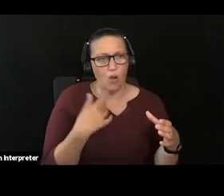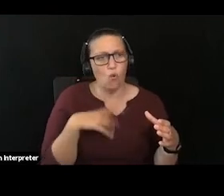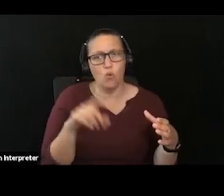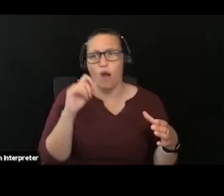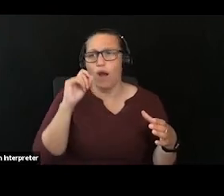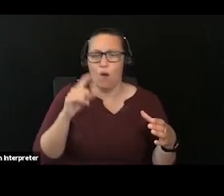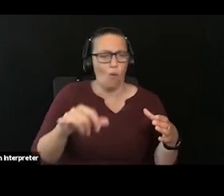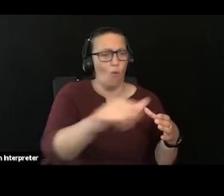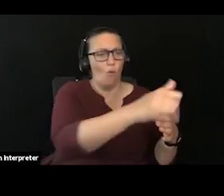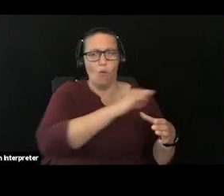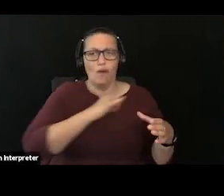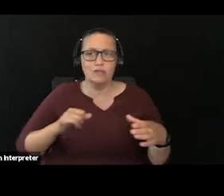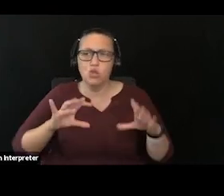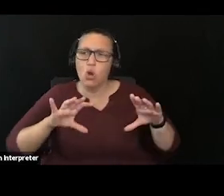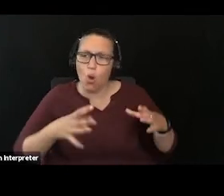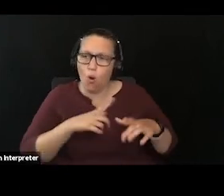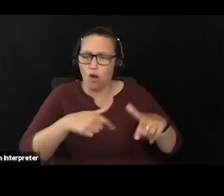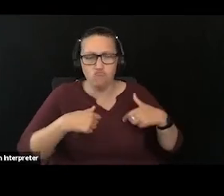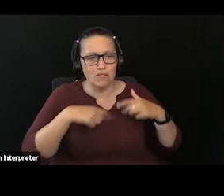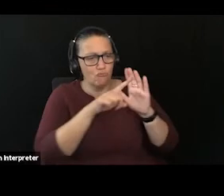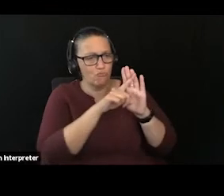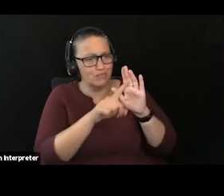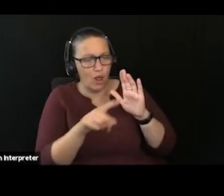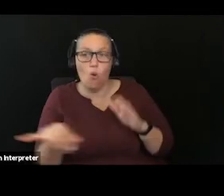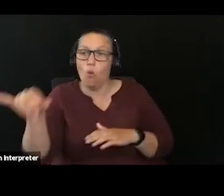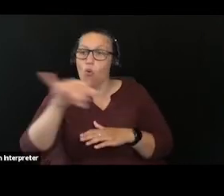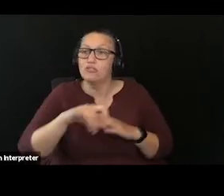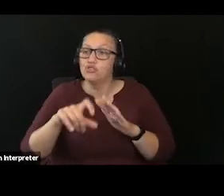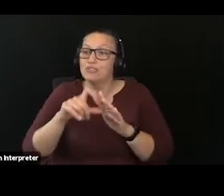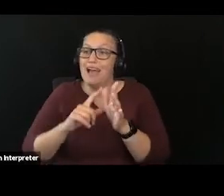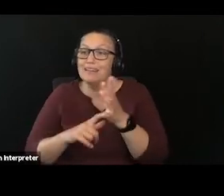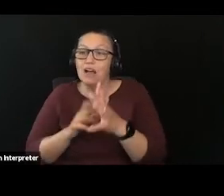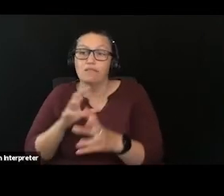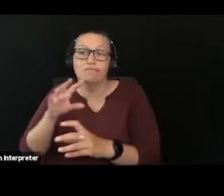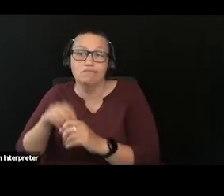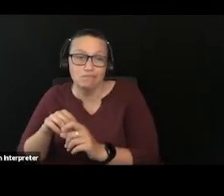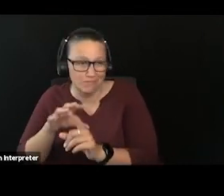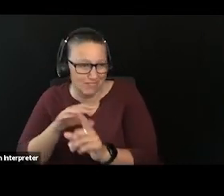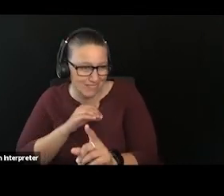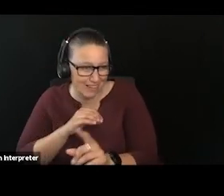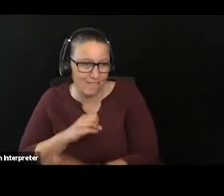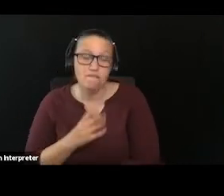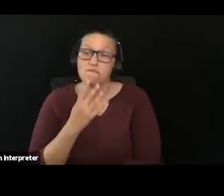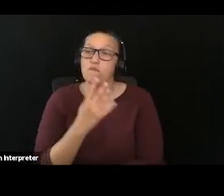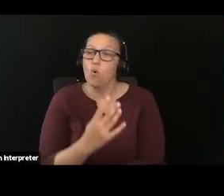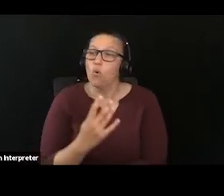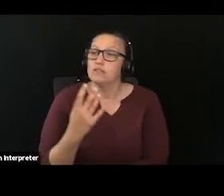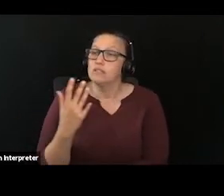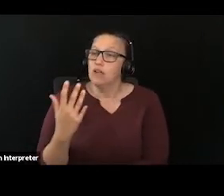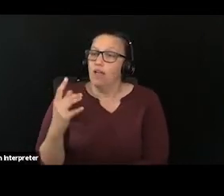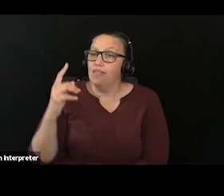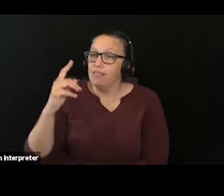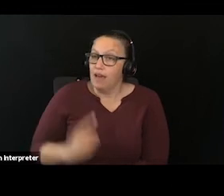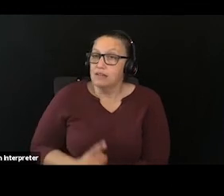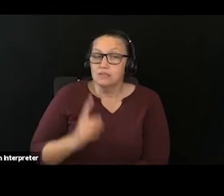cohort we were representing and which data came into the modeling. So there were over 49,000 people in the cohort represented in